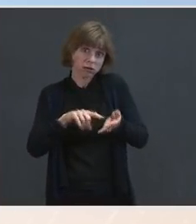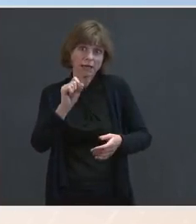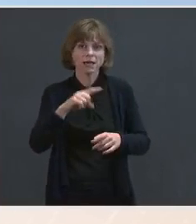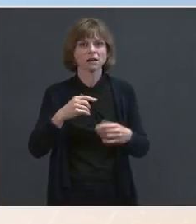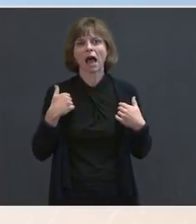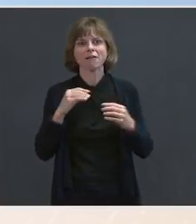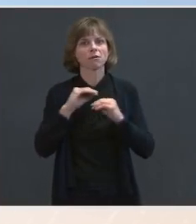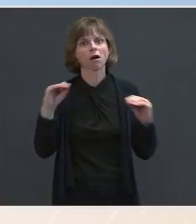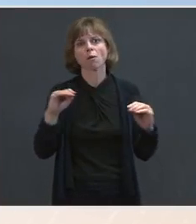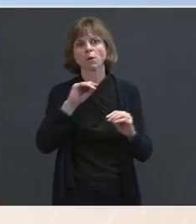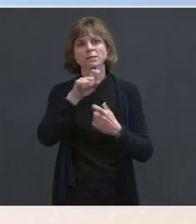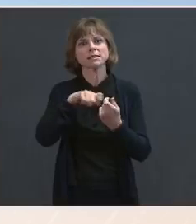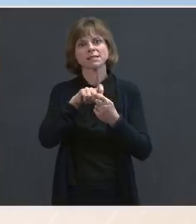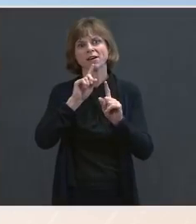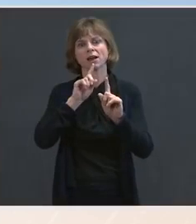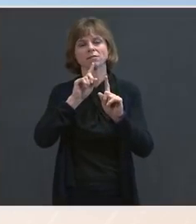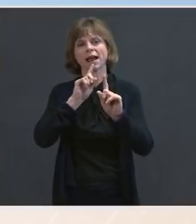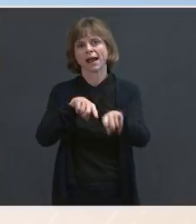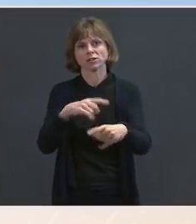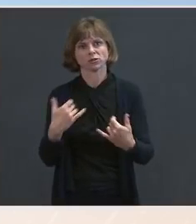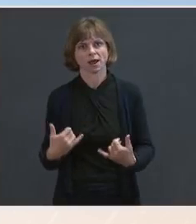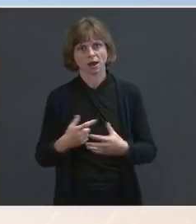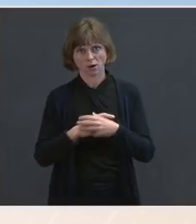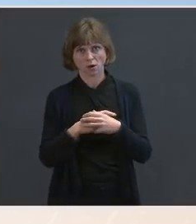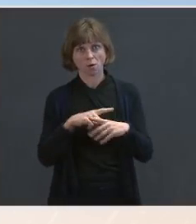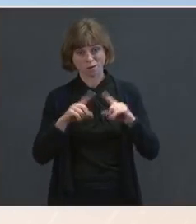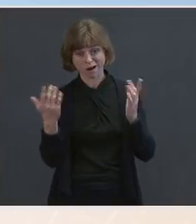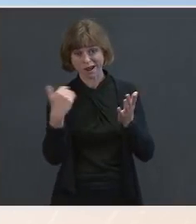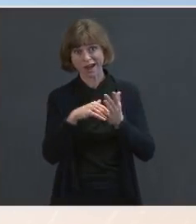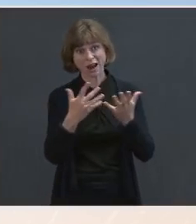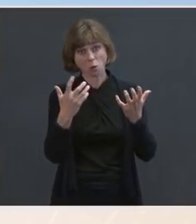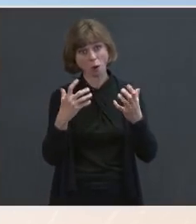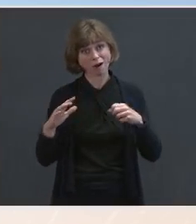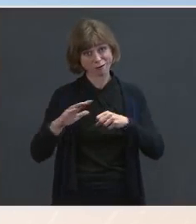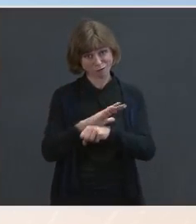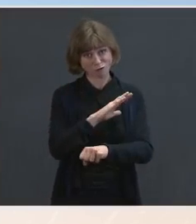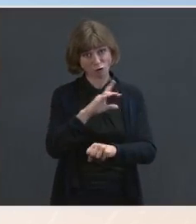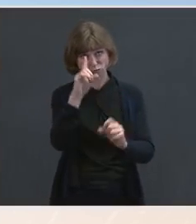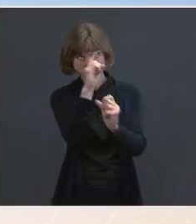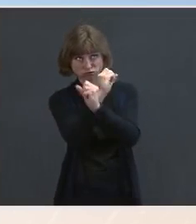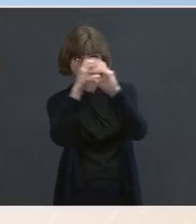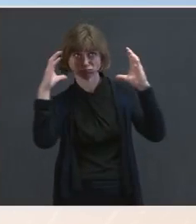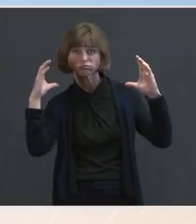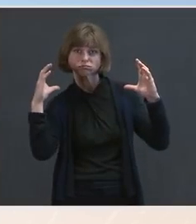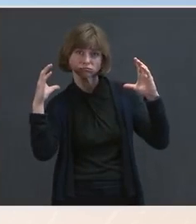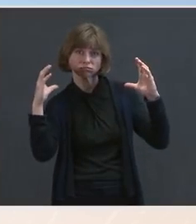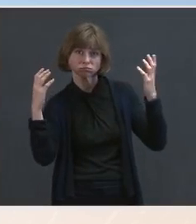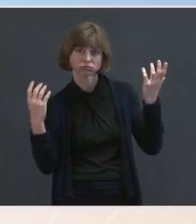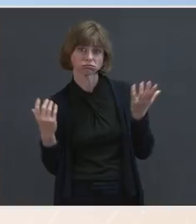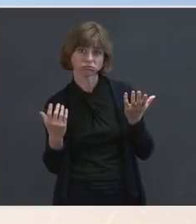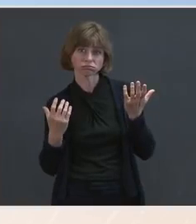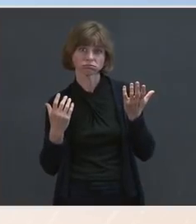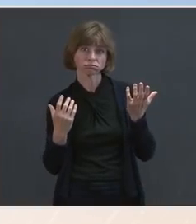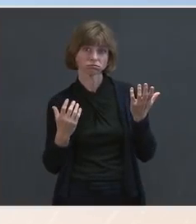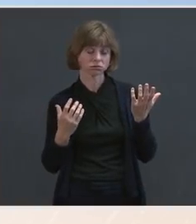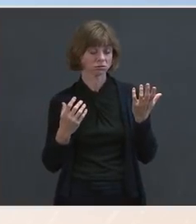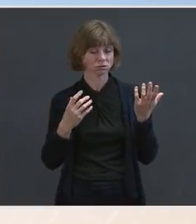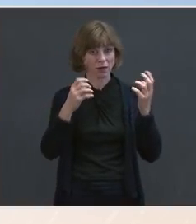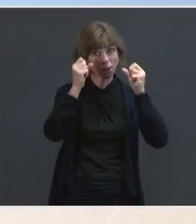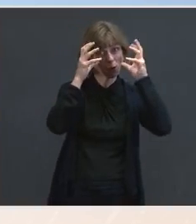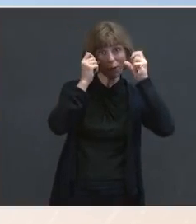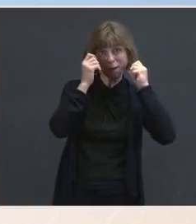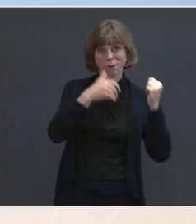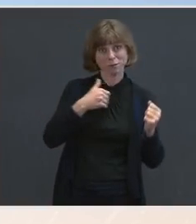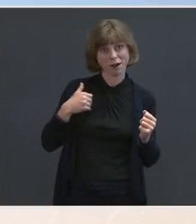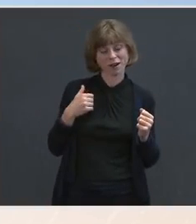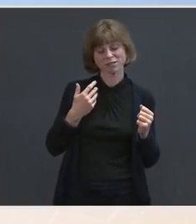to announce now, but again, I want to make sure that we have a full picture of things like remarkable members in the House.